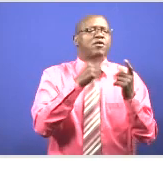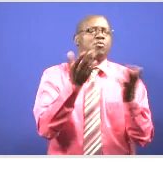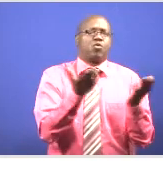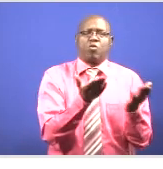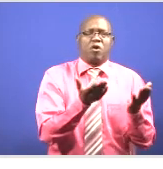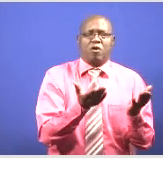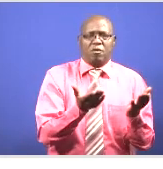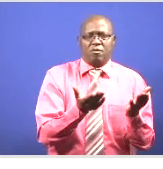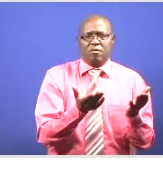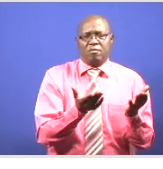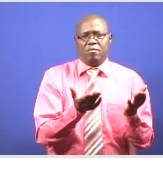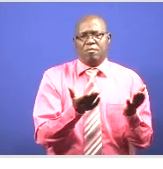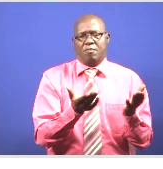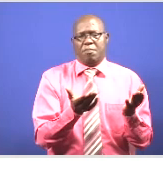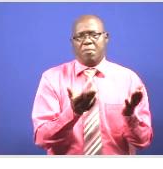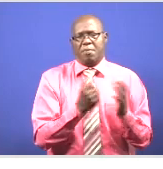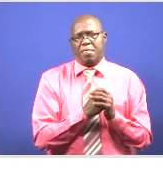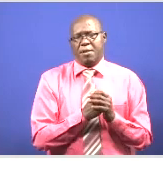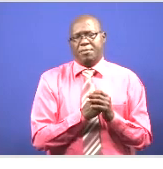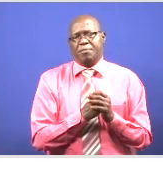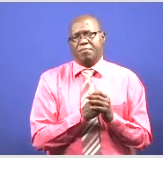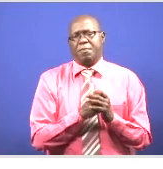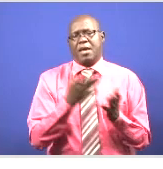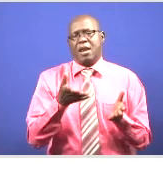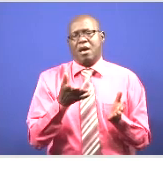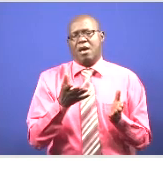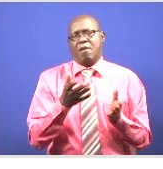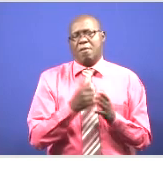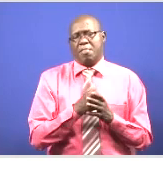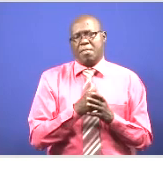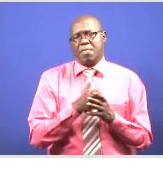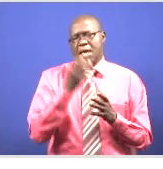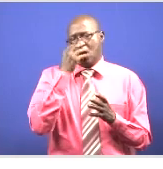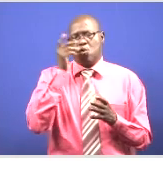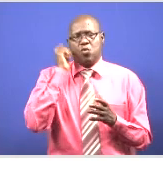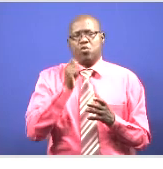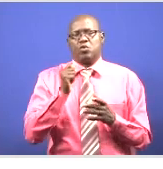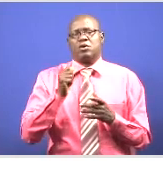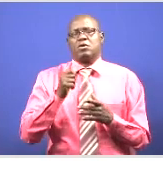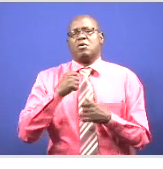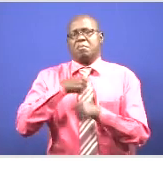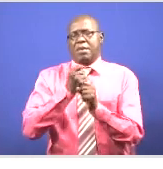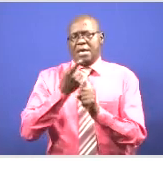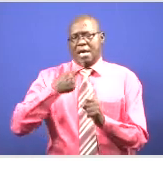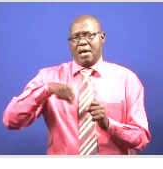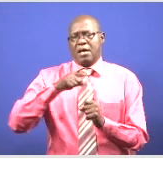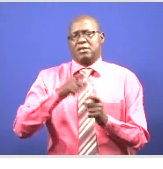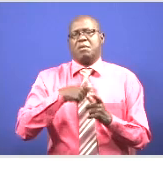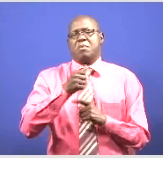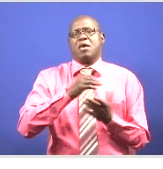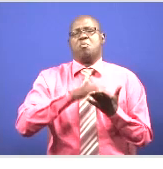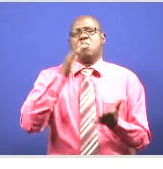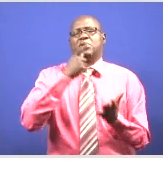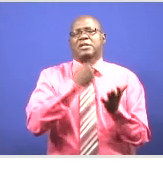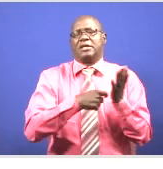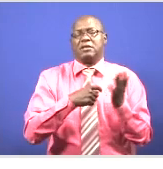of loans, mm-hmm. but do we see the development? Now with Ruto making us pay more taxes, mm-hmm. Mm-hmm. do you think you're